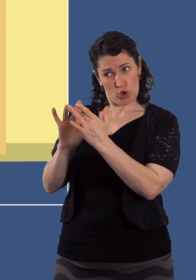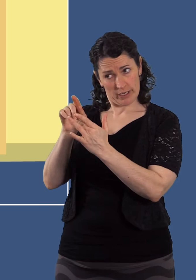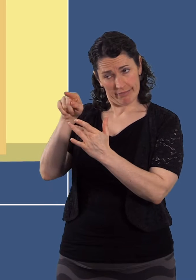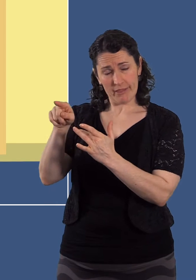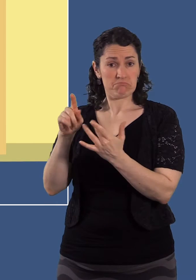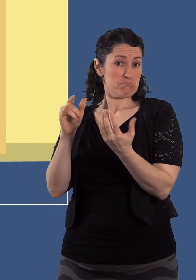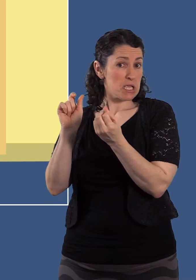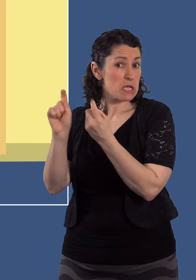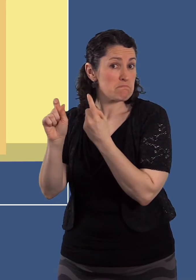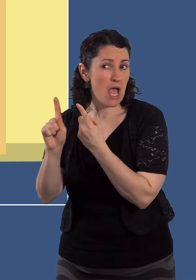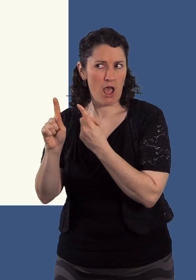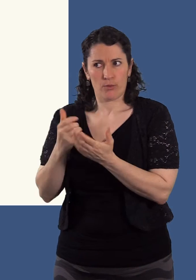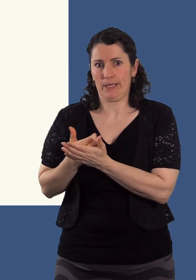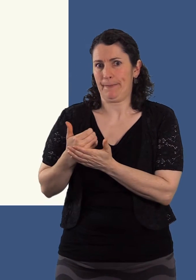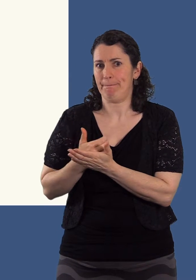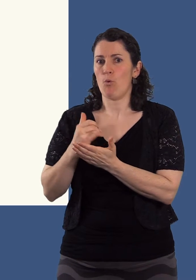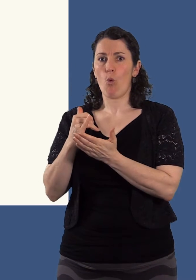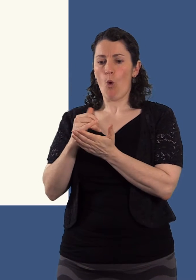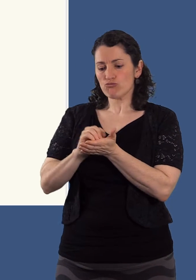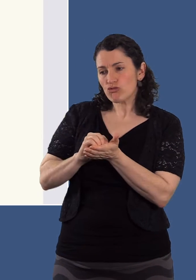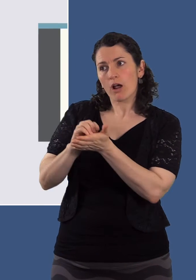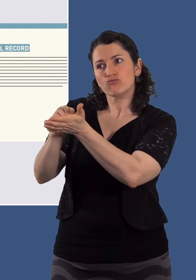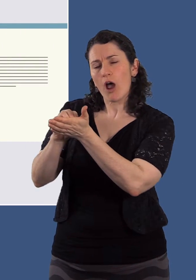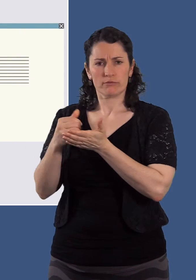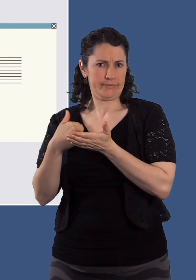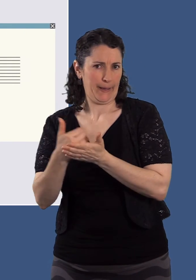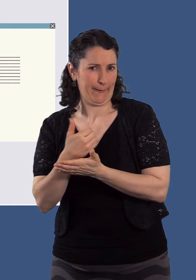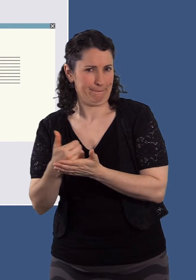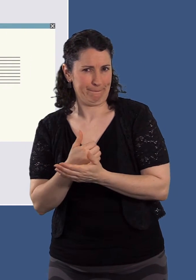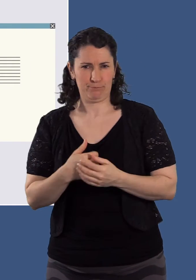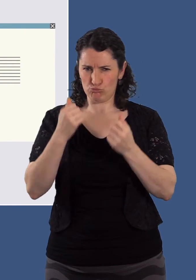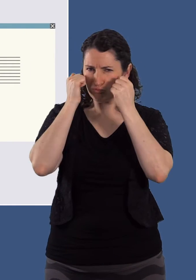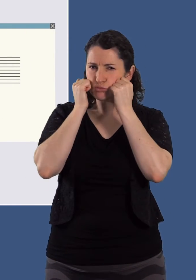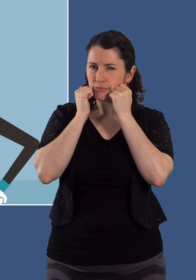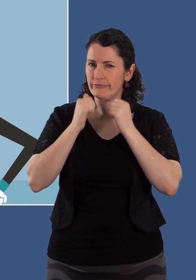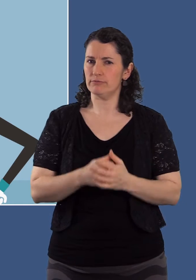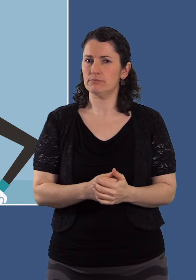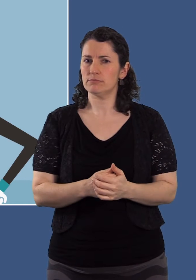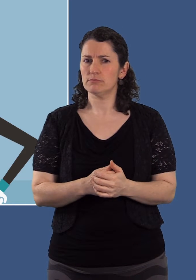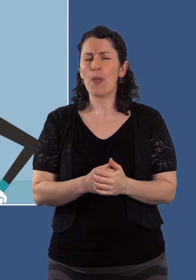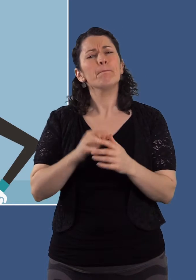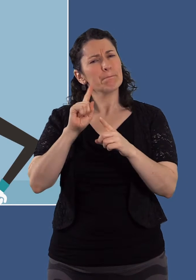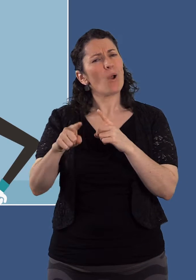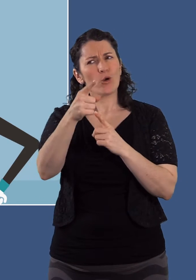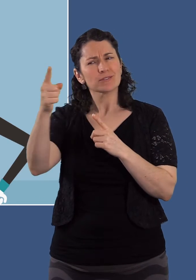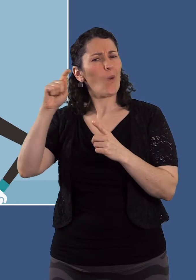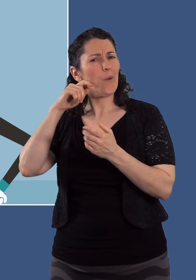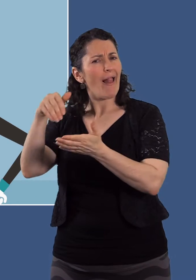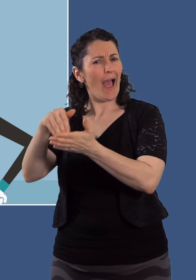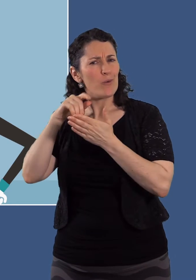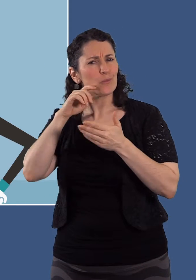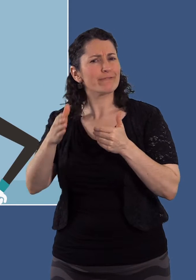bought the products or services from. Keep a record of your conversation or email. Most businesses will help you straight